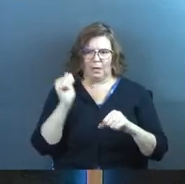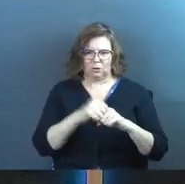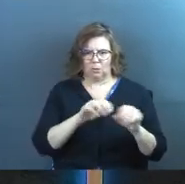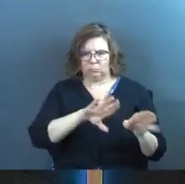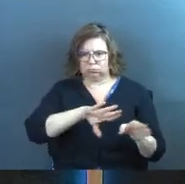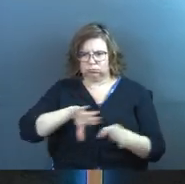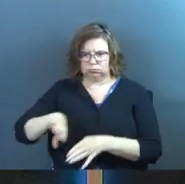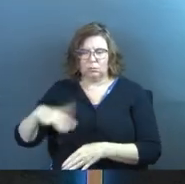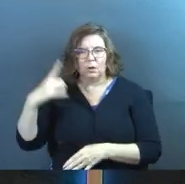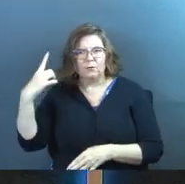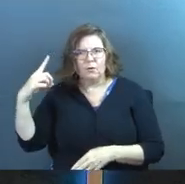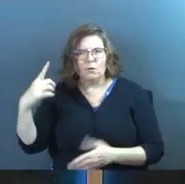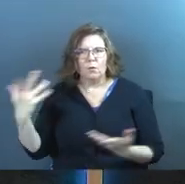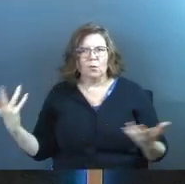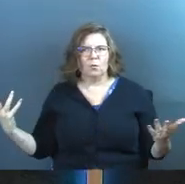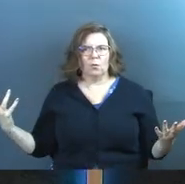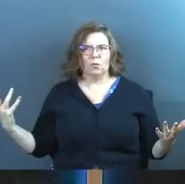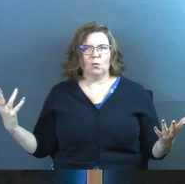stone away?